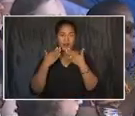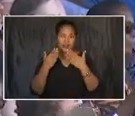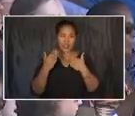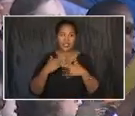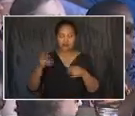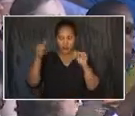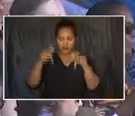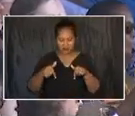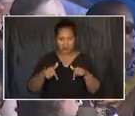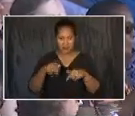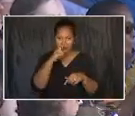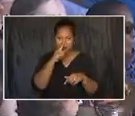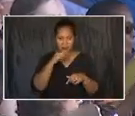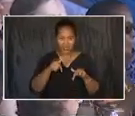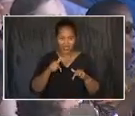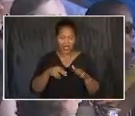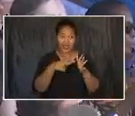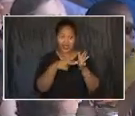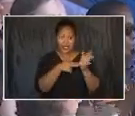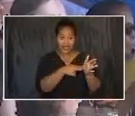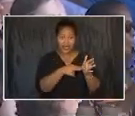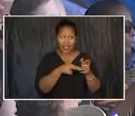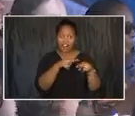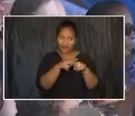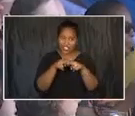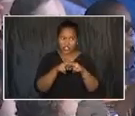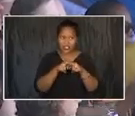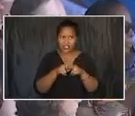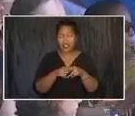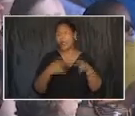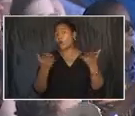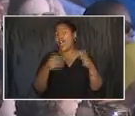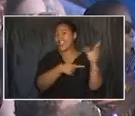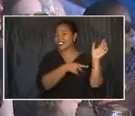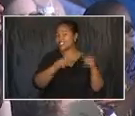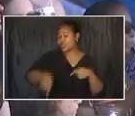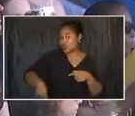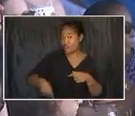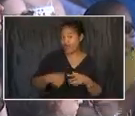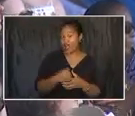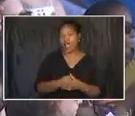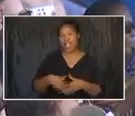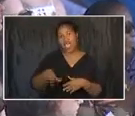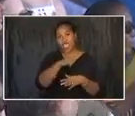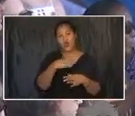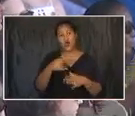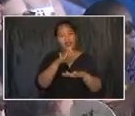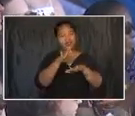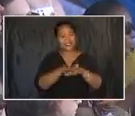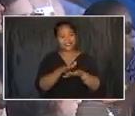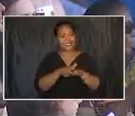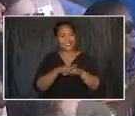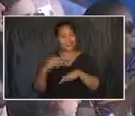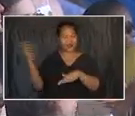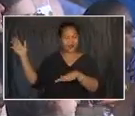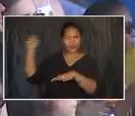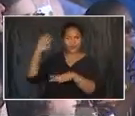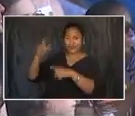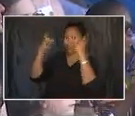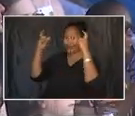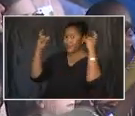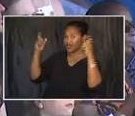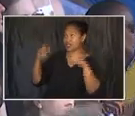here based in Fiji, based in Suva. And also to the background, the sittings of the